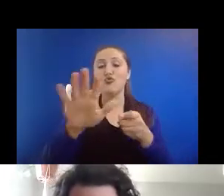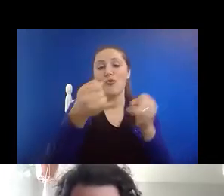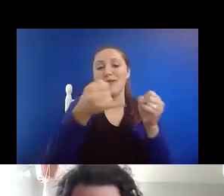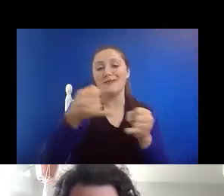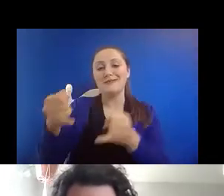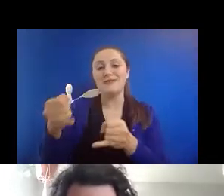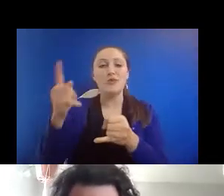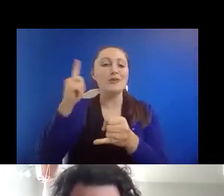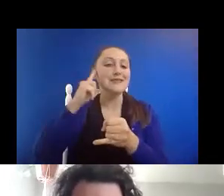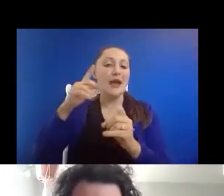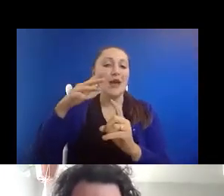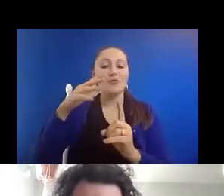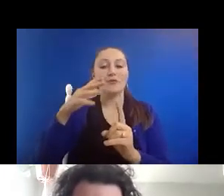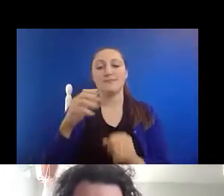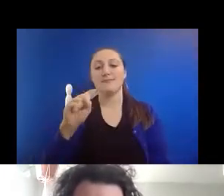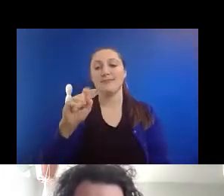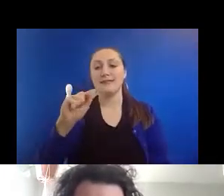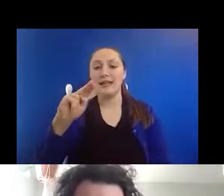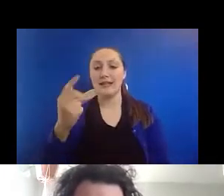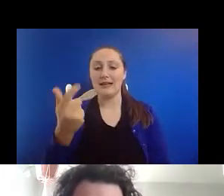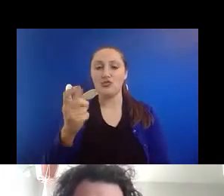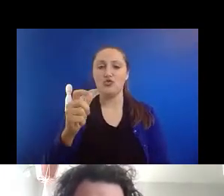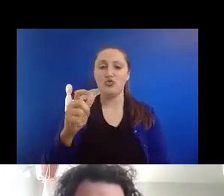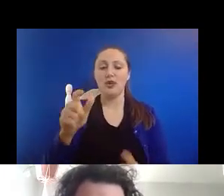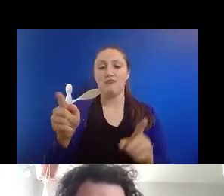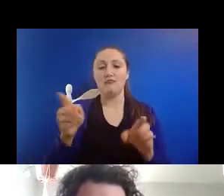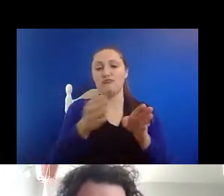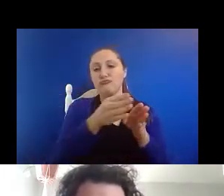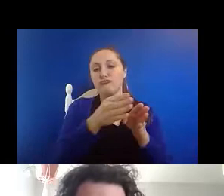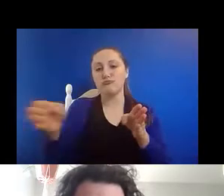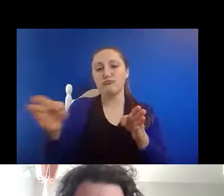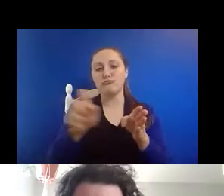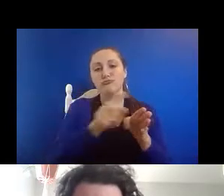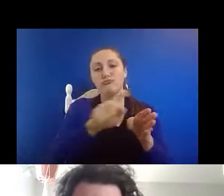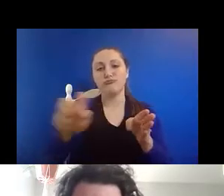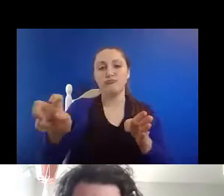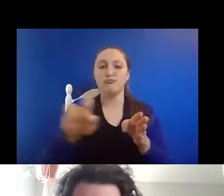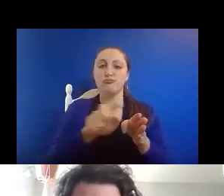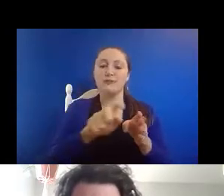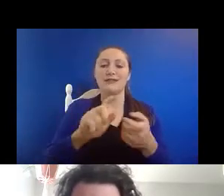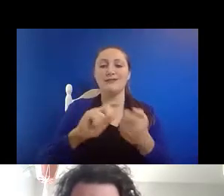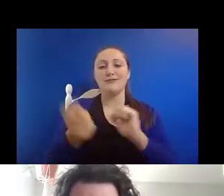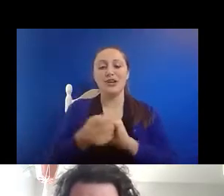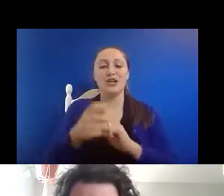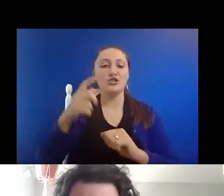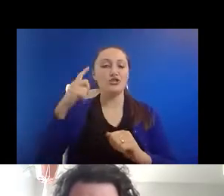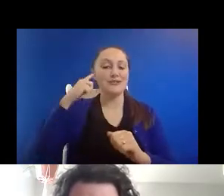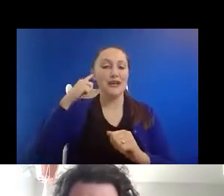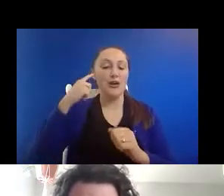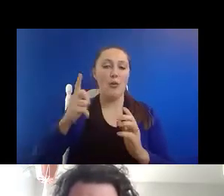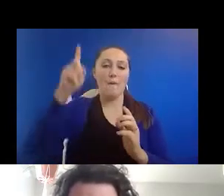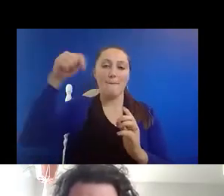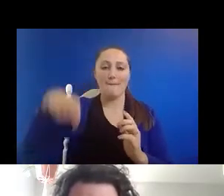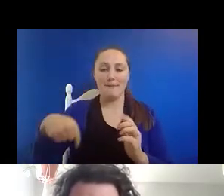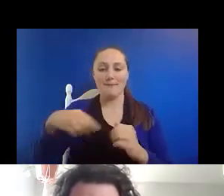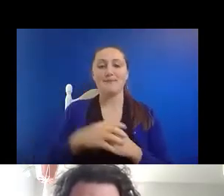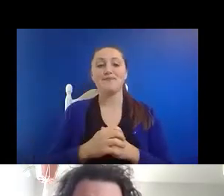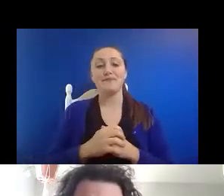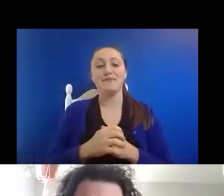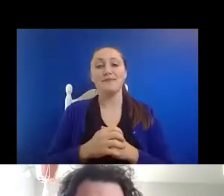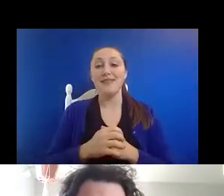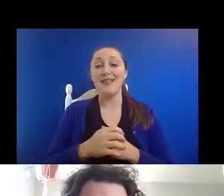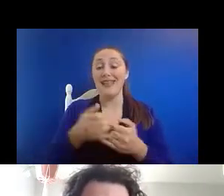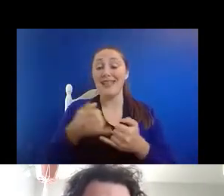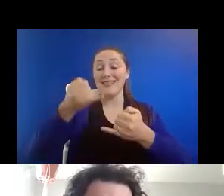you can adjust the volume using the slider. We will have a question and answer session at the end of today's presentation. You can pose